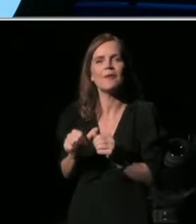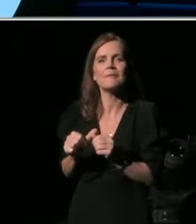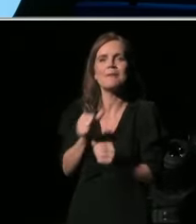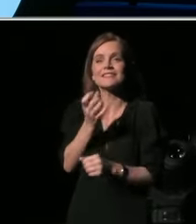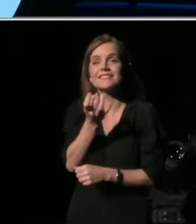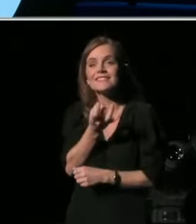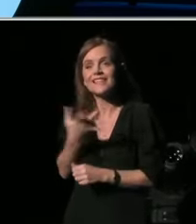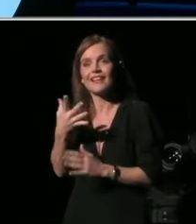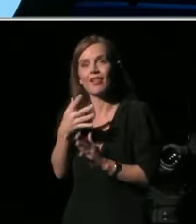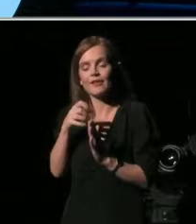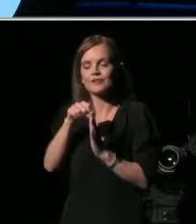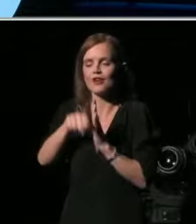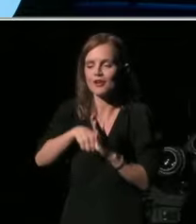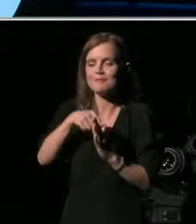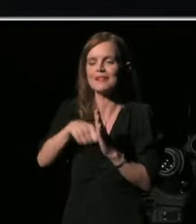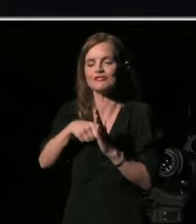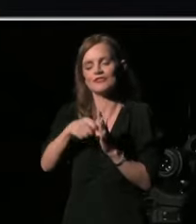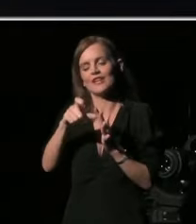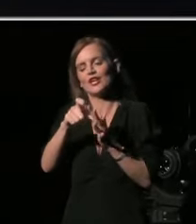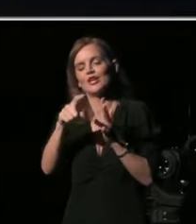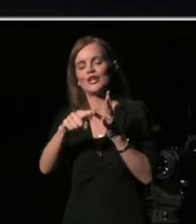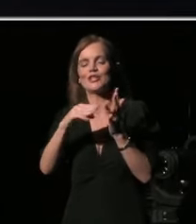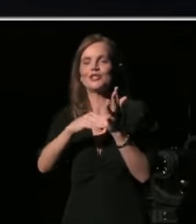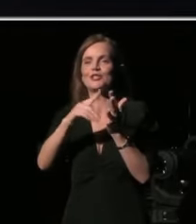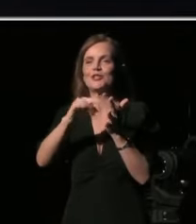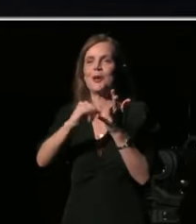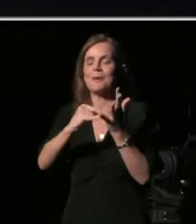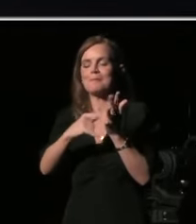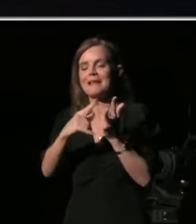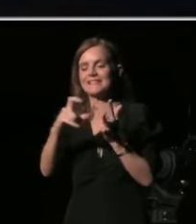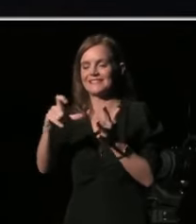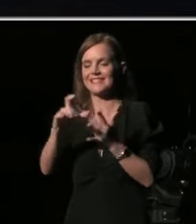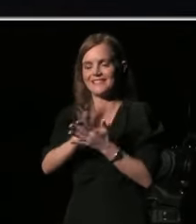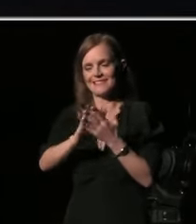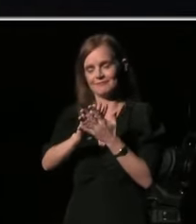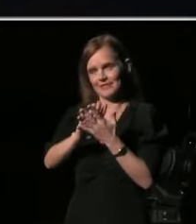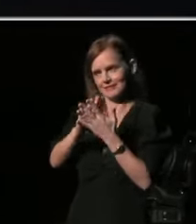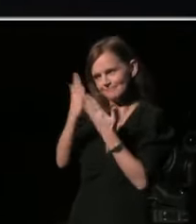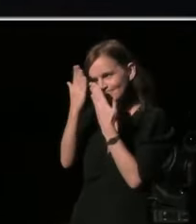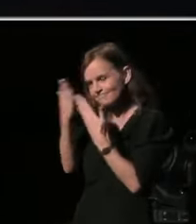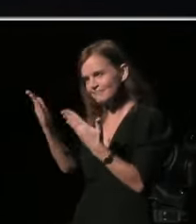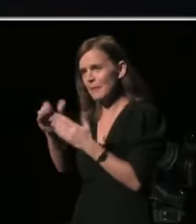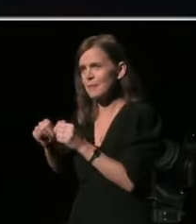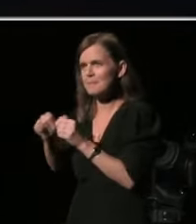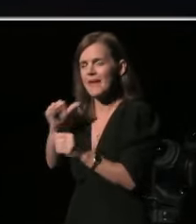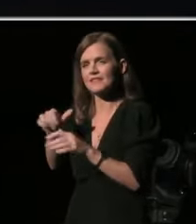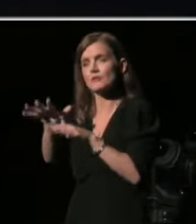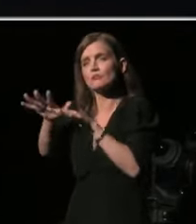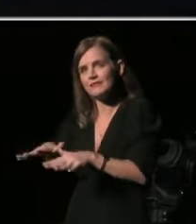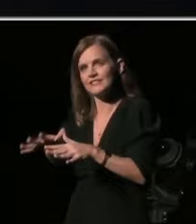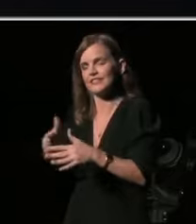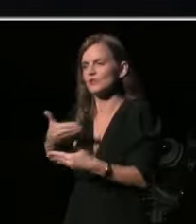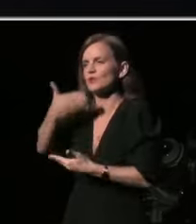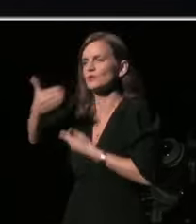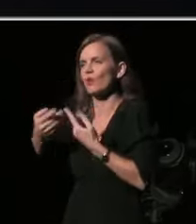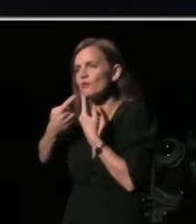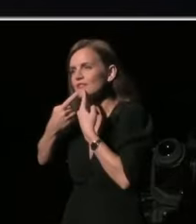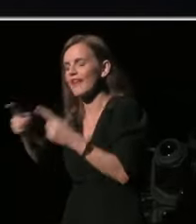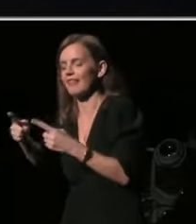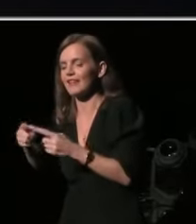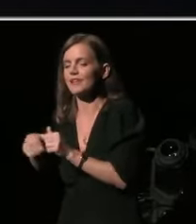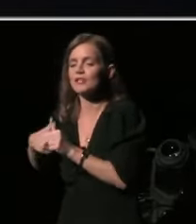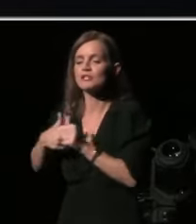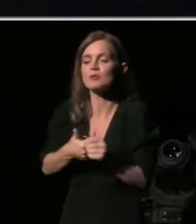documentary domestic, which crowns the best contemporary British storytelling. And it's sponsored by